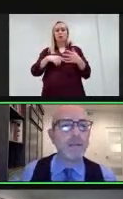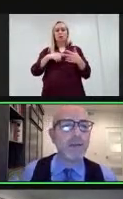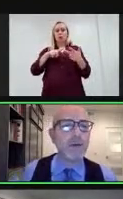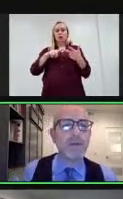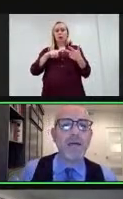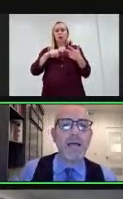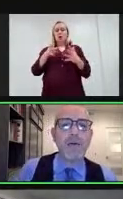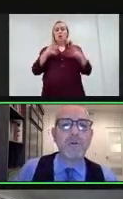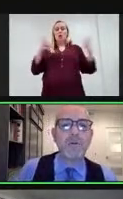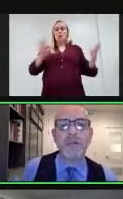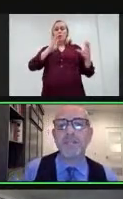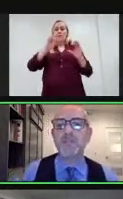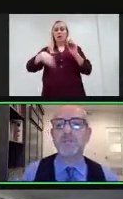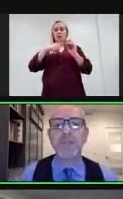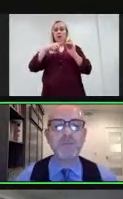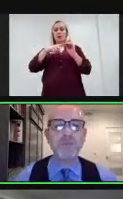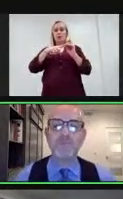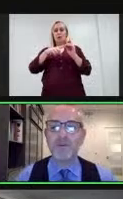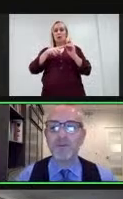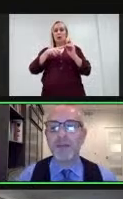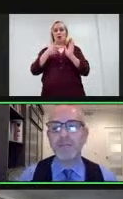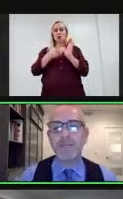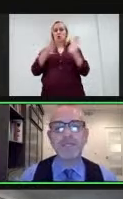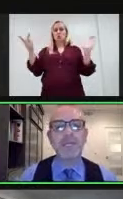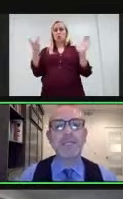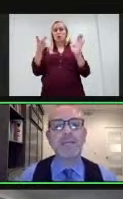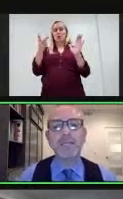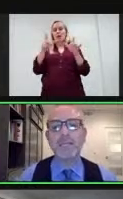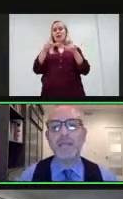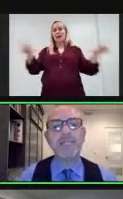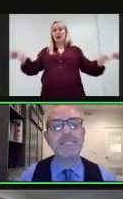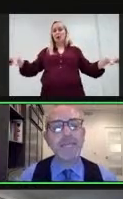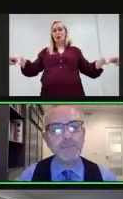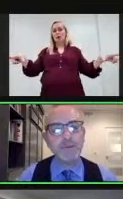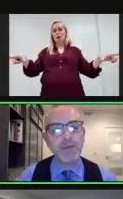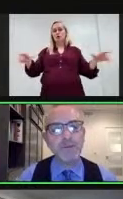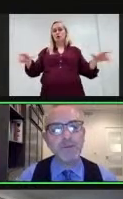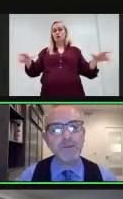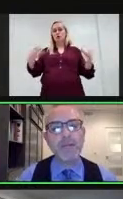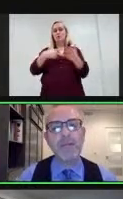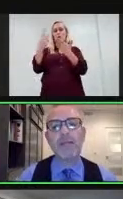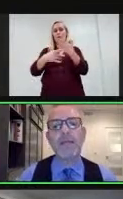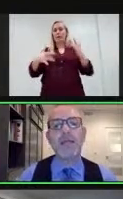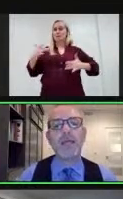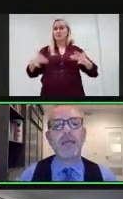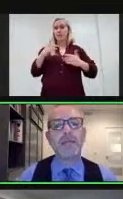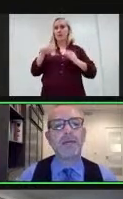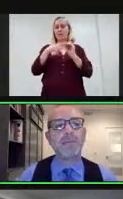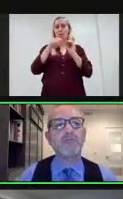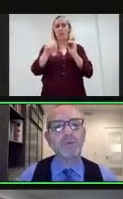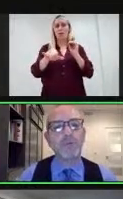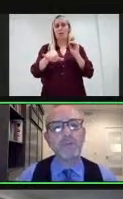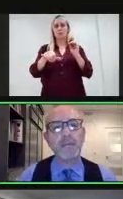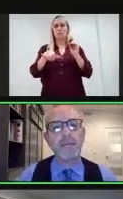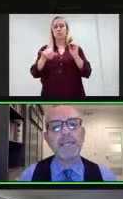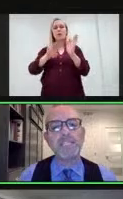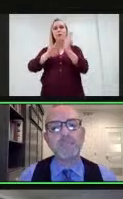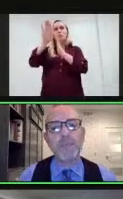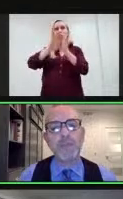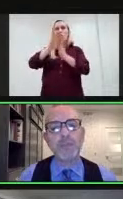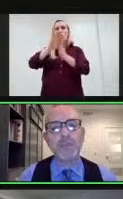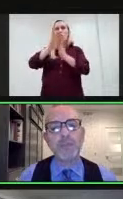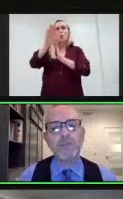talk about how great the dual language program is and an excitement around that and the growth of it and